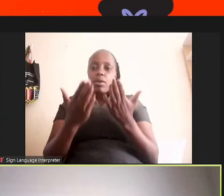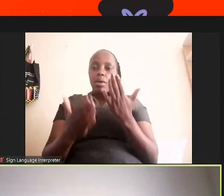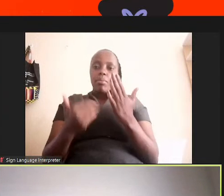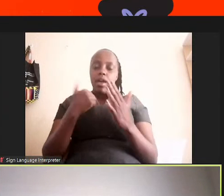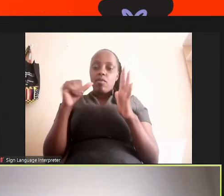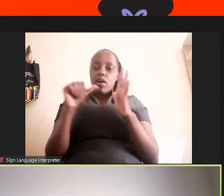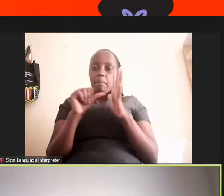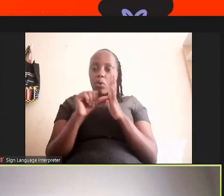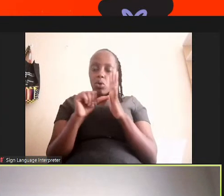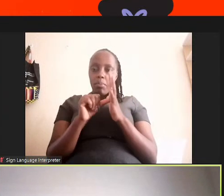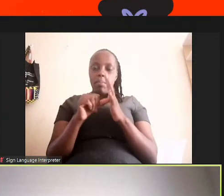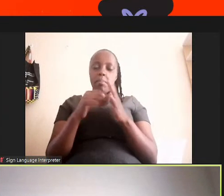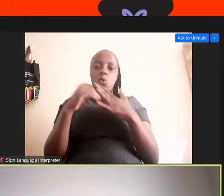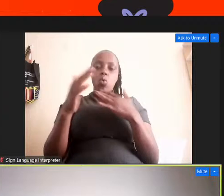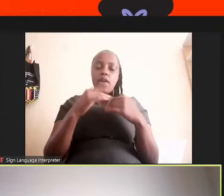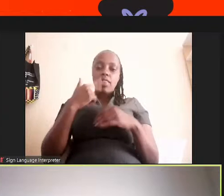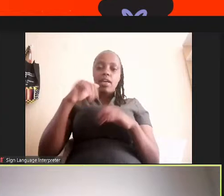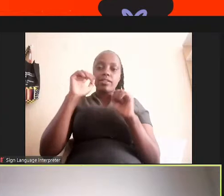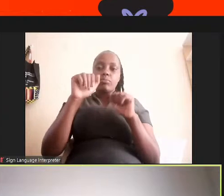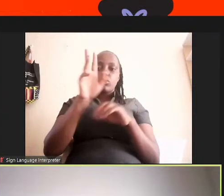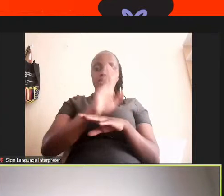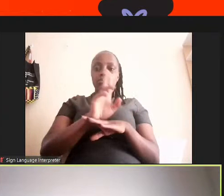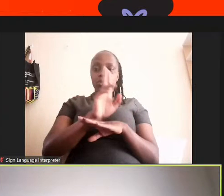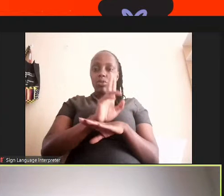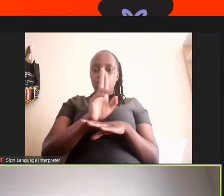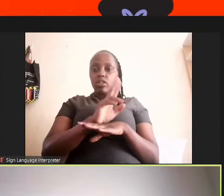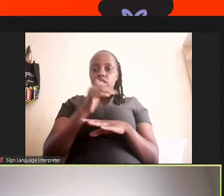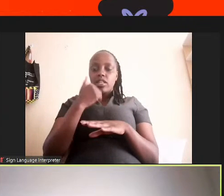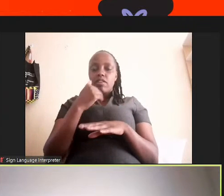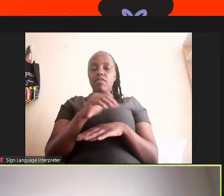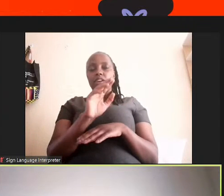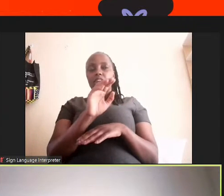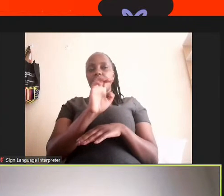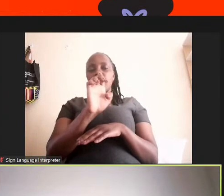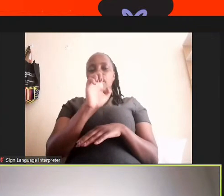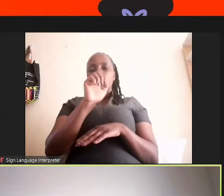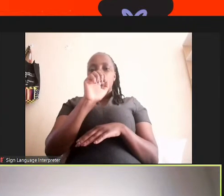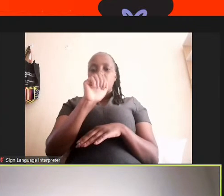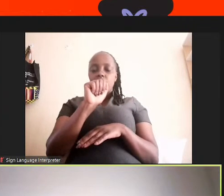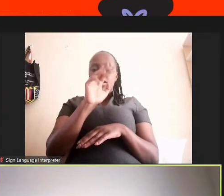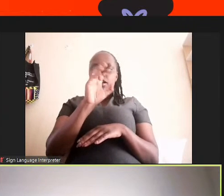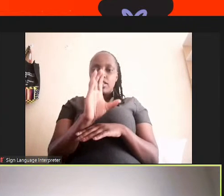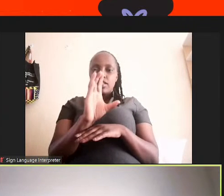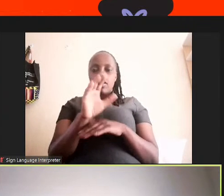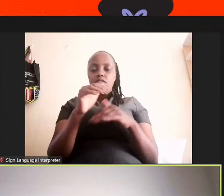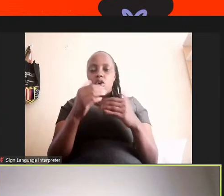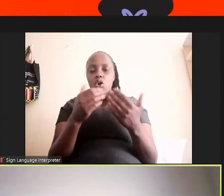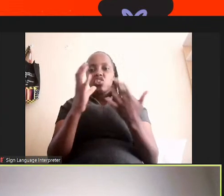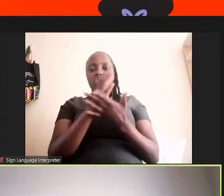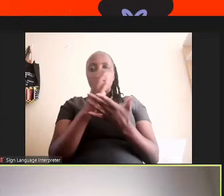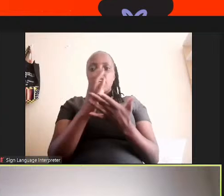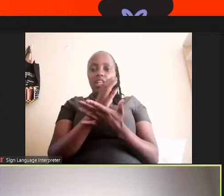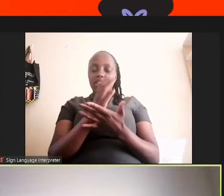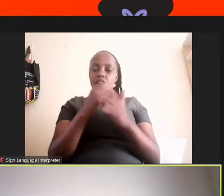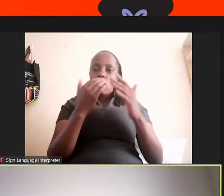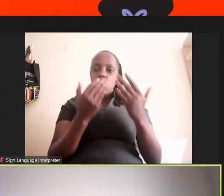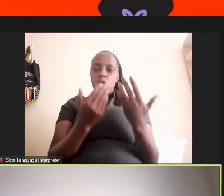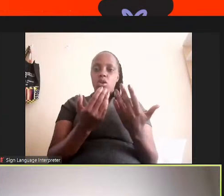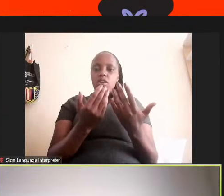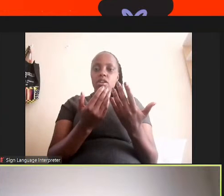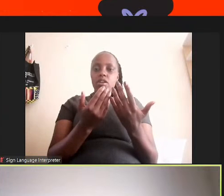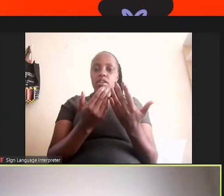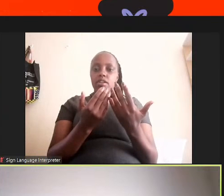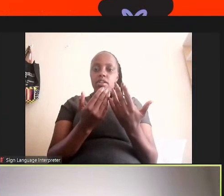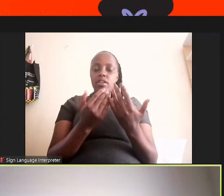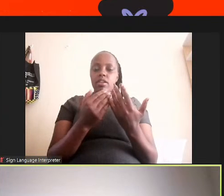problem. Whether we can use the UNCRC, we use the charter, and we use